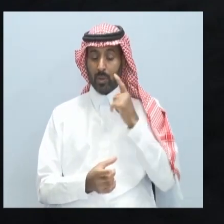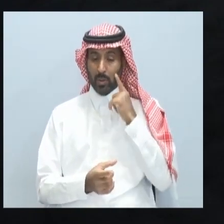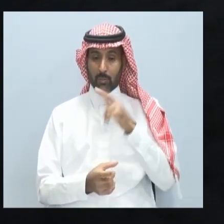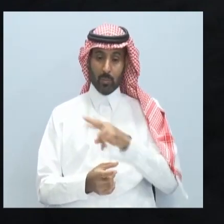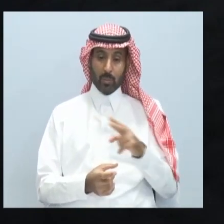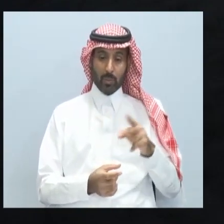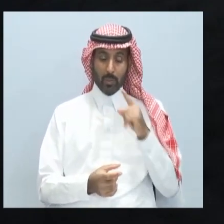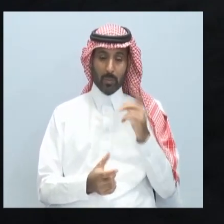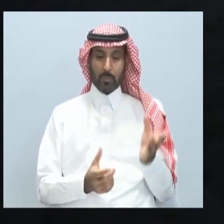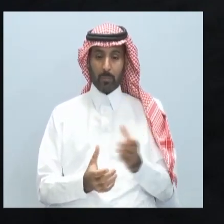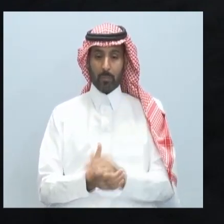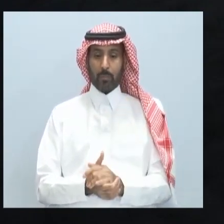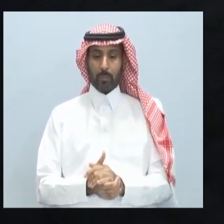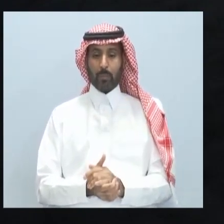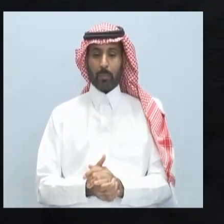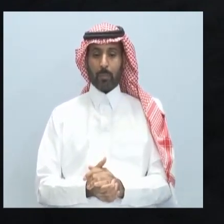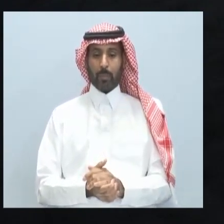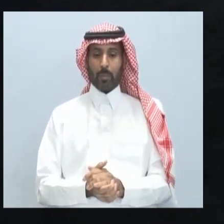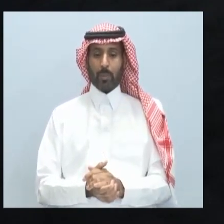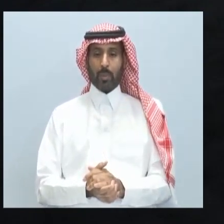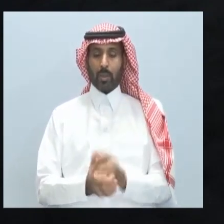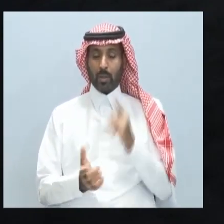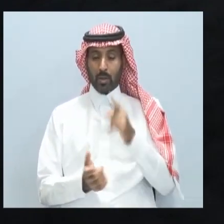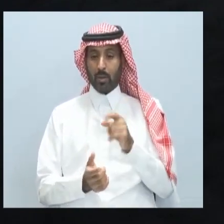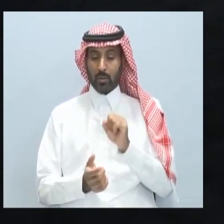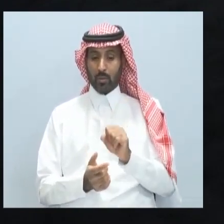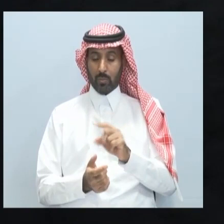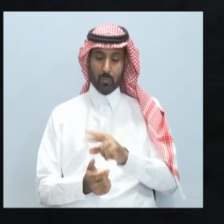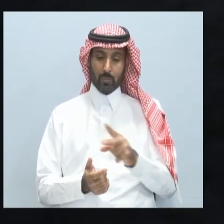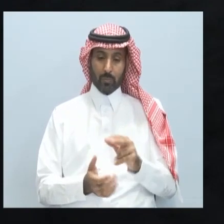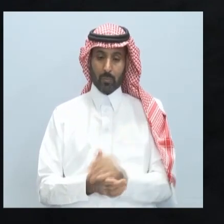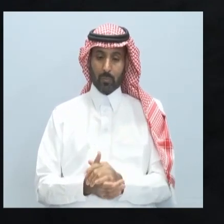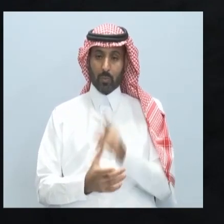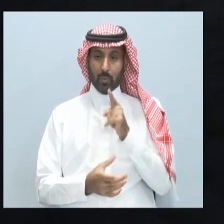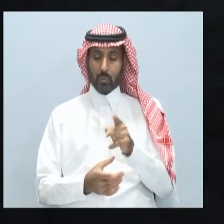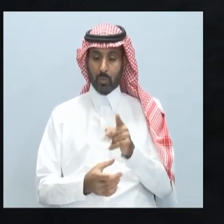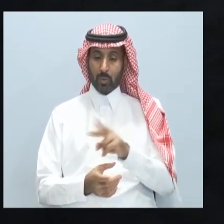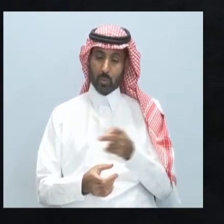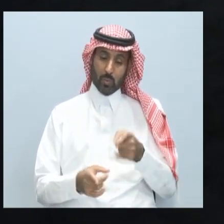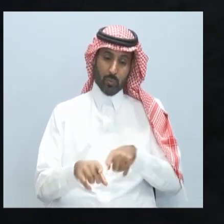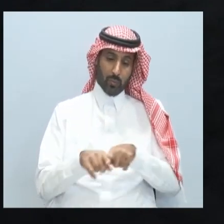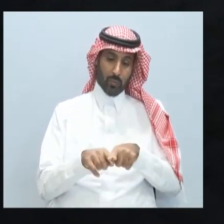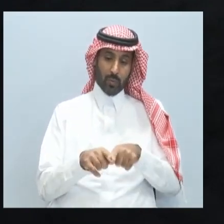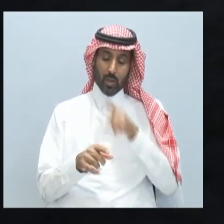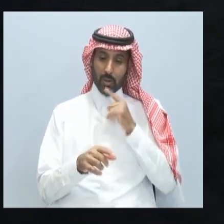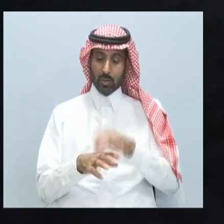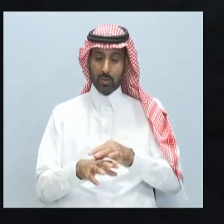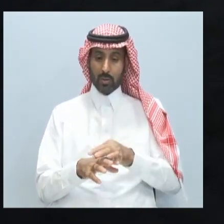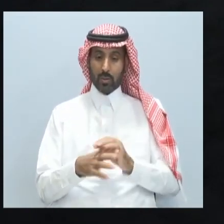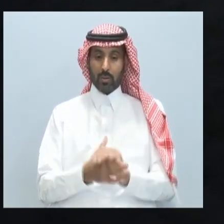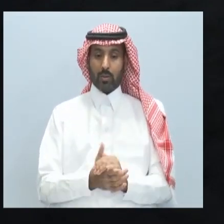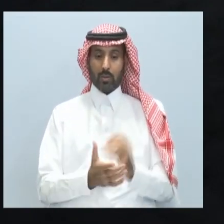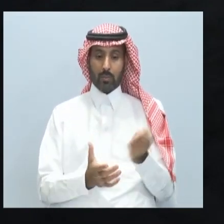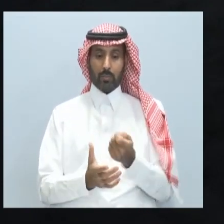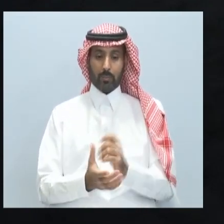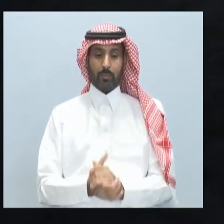different symbiotic relationships that you have between you and your friends or the people that you are